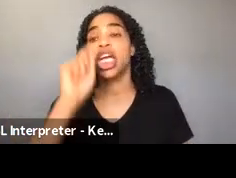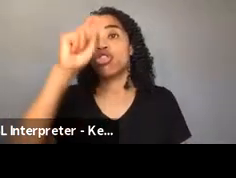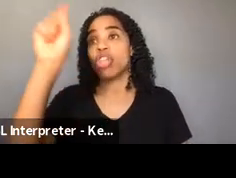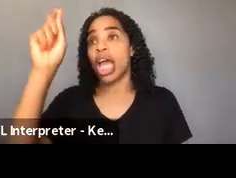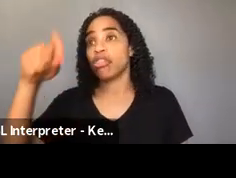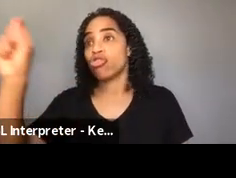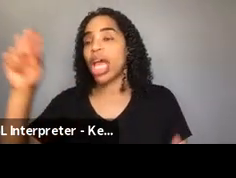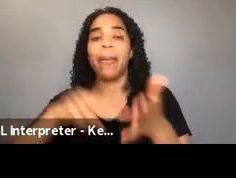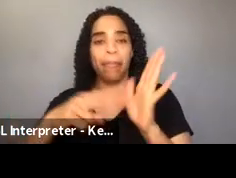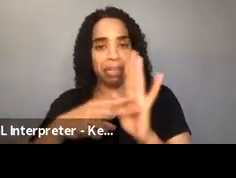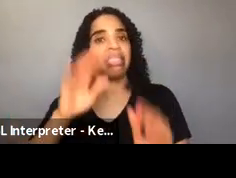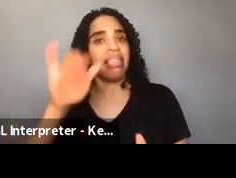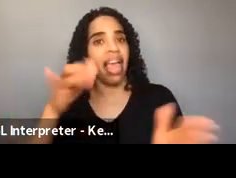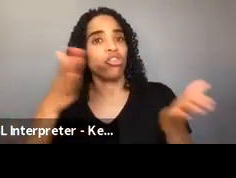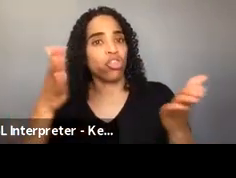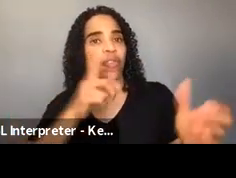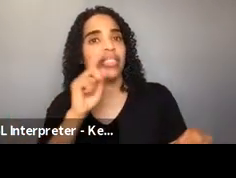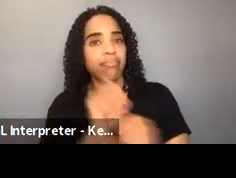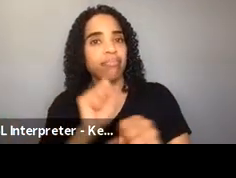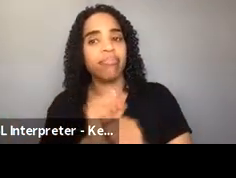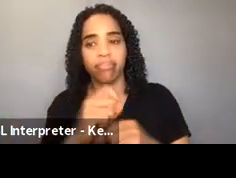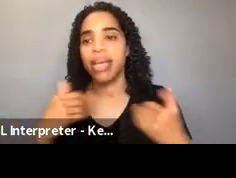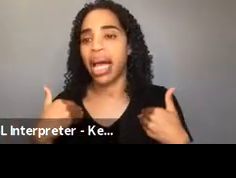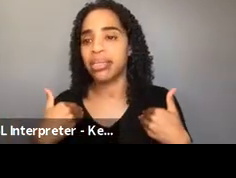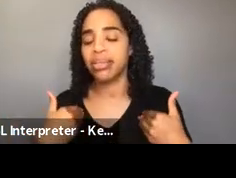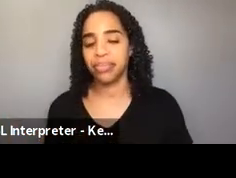which services each one of these sites